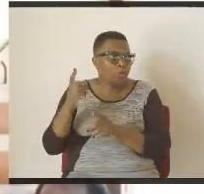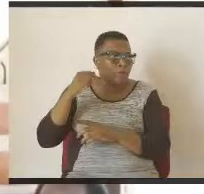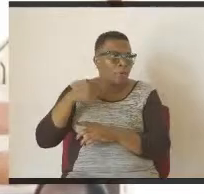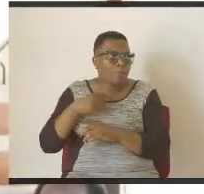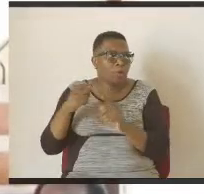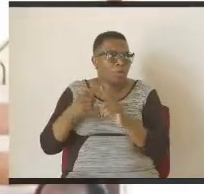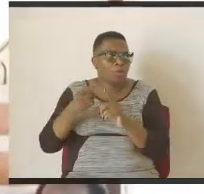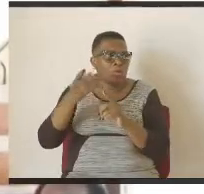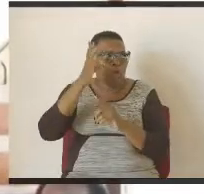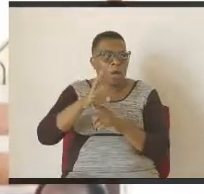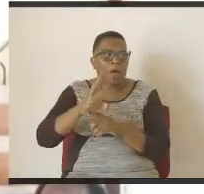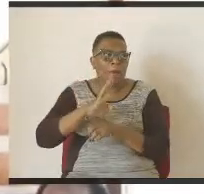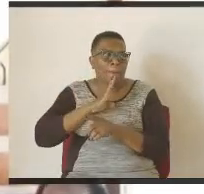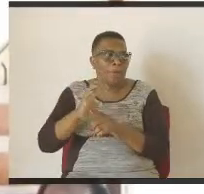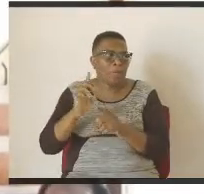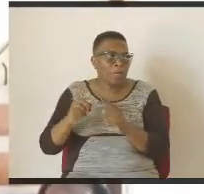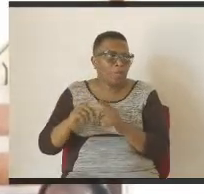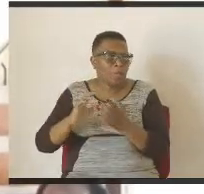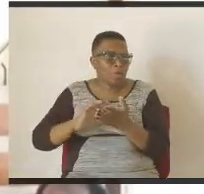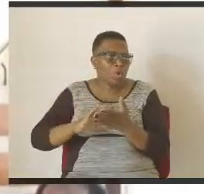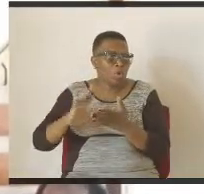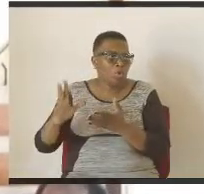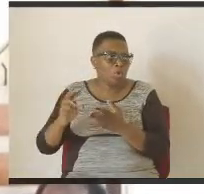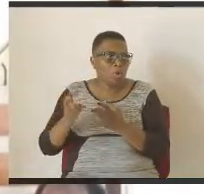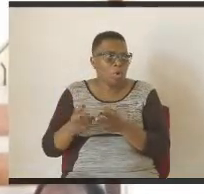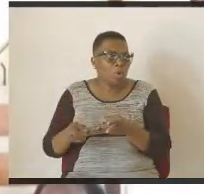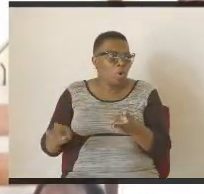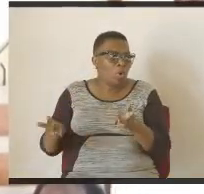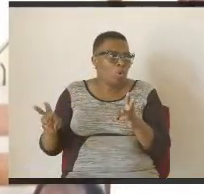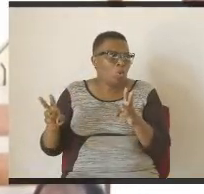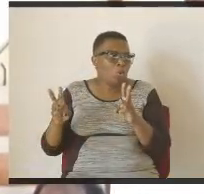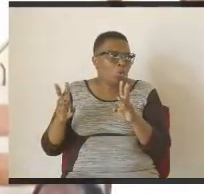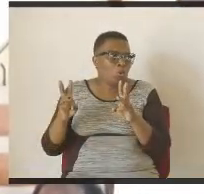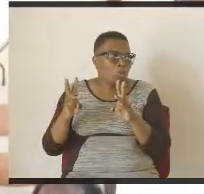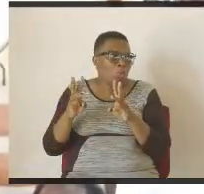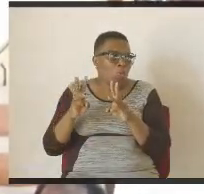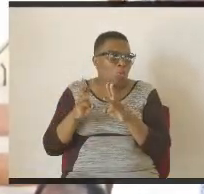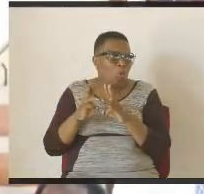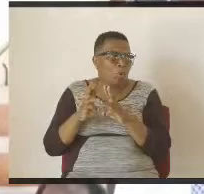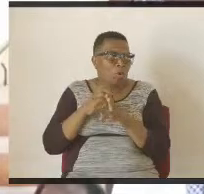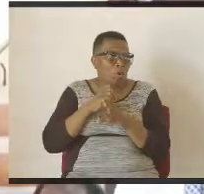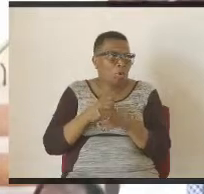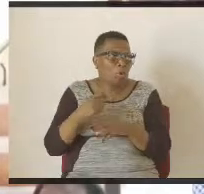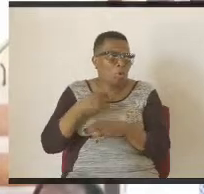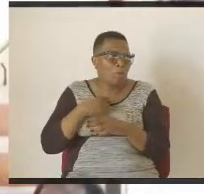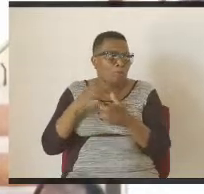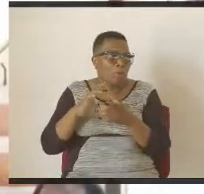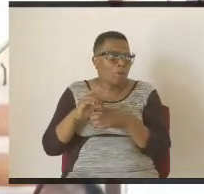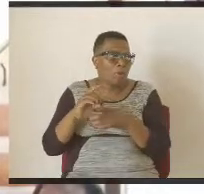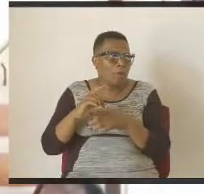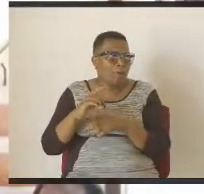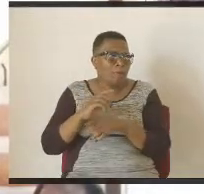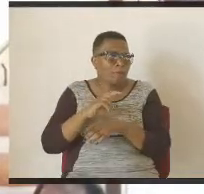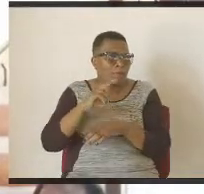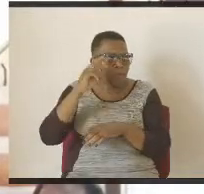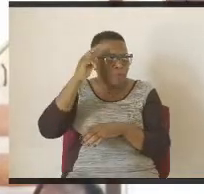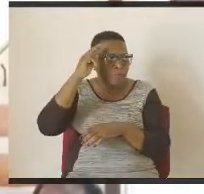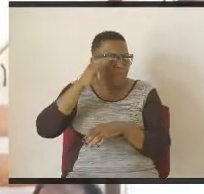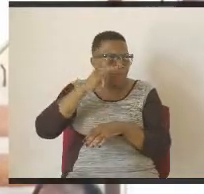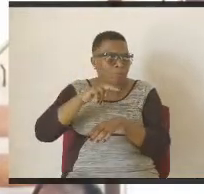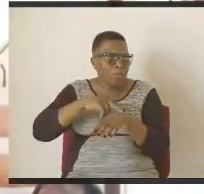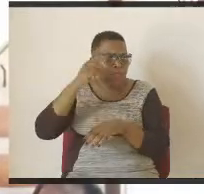the glory. Worthy old realm of nature mine, that was a